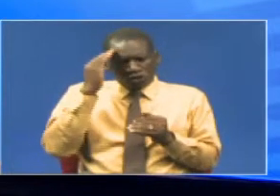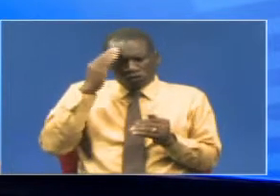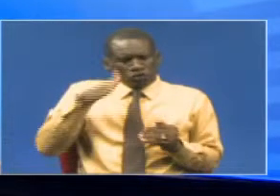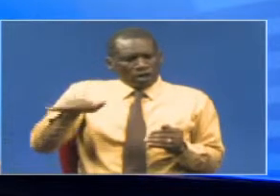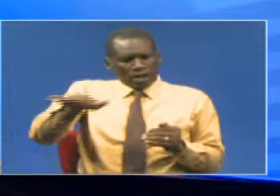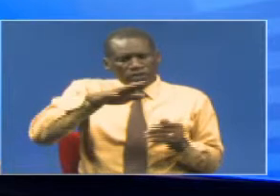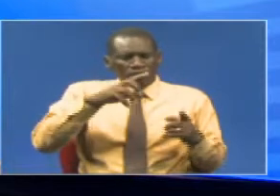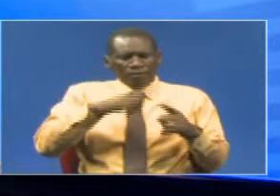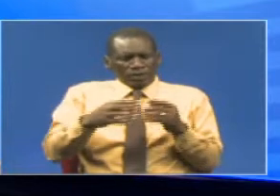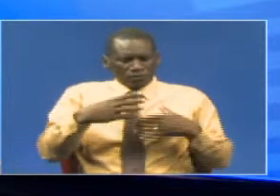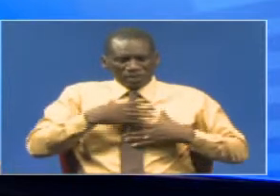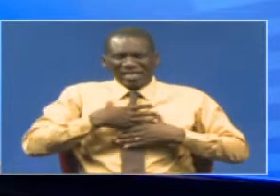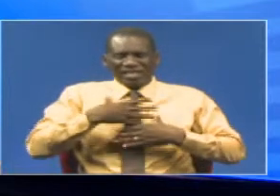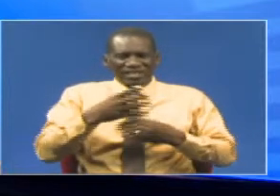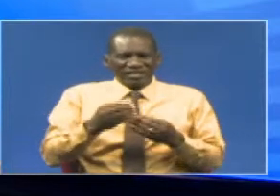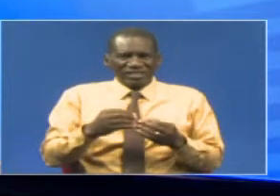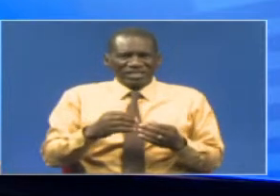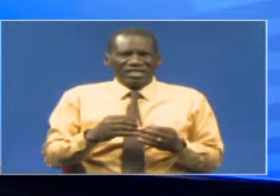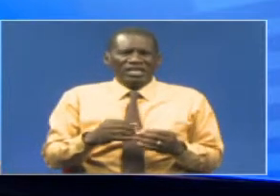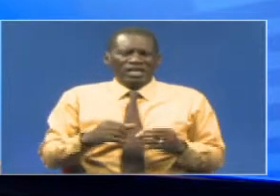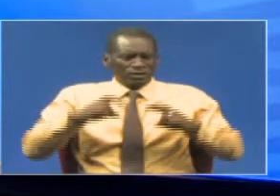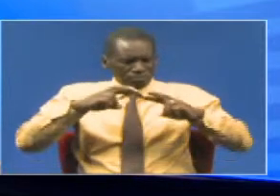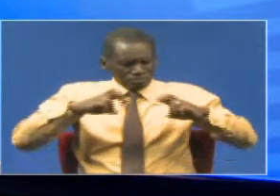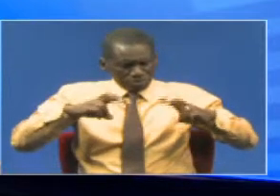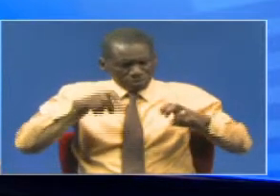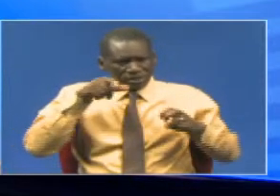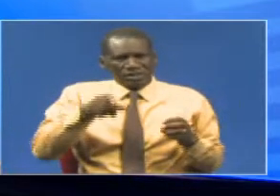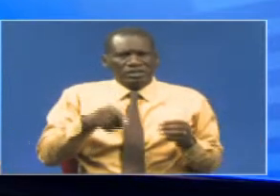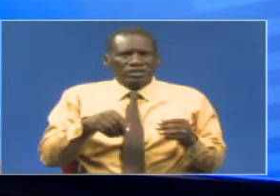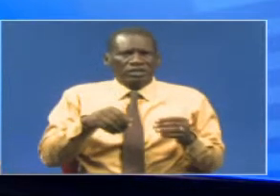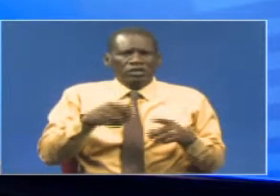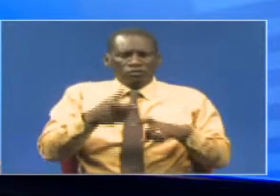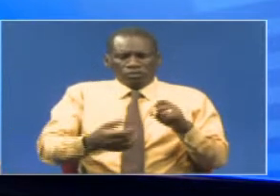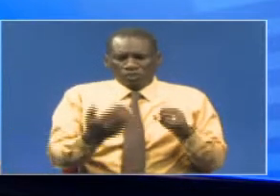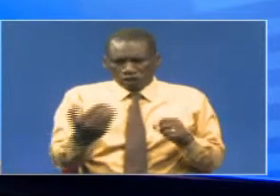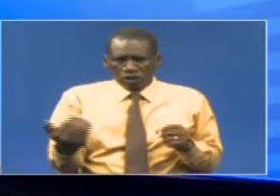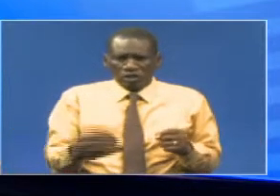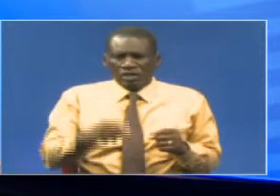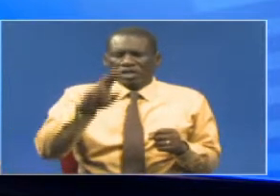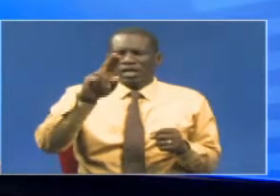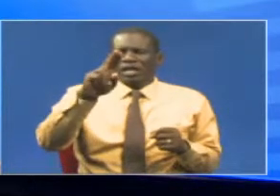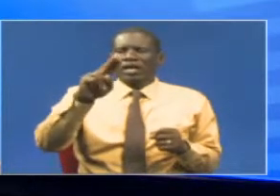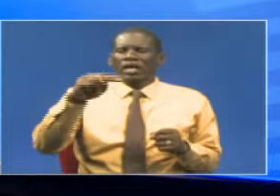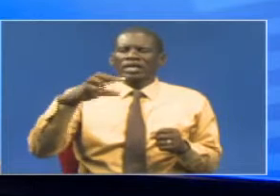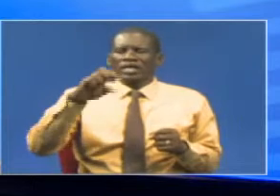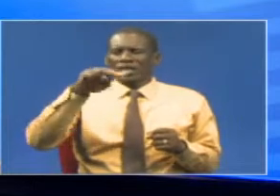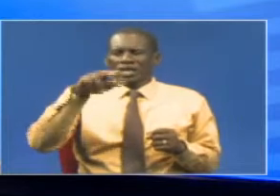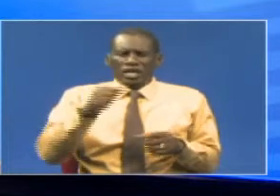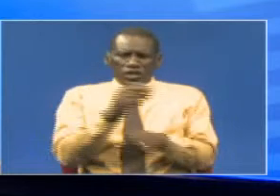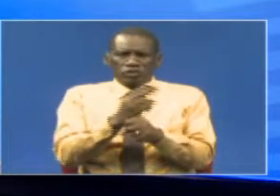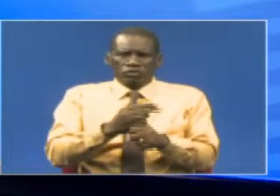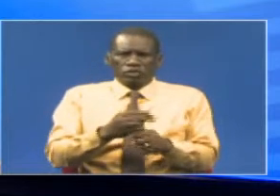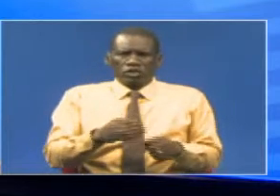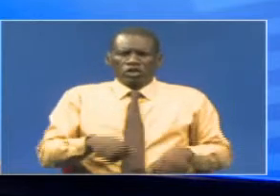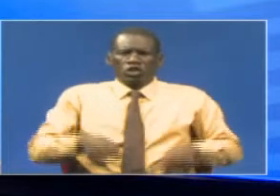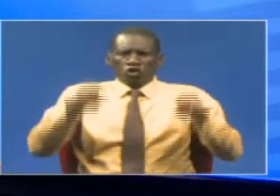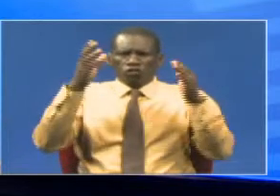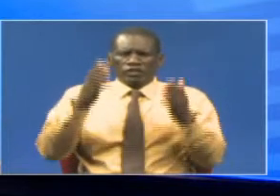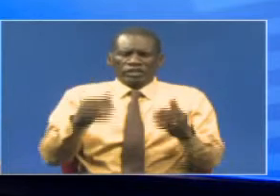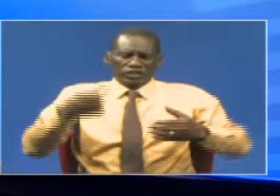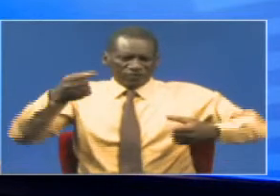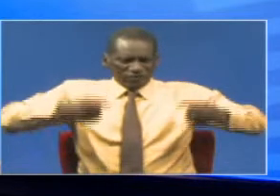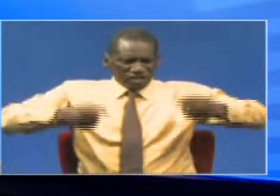the passion and curiosity cultivated as a child. Gina Kirori took a ride in the officer's handmade